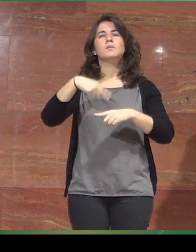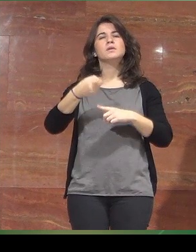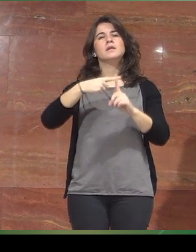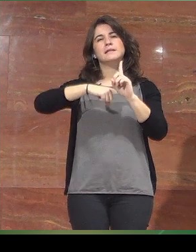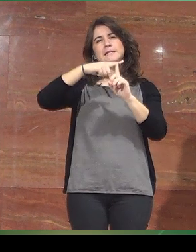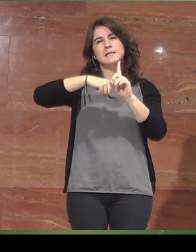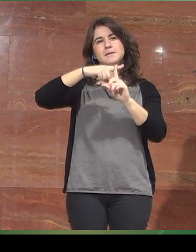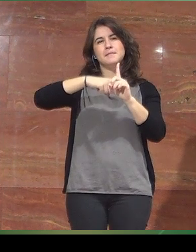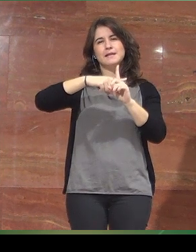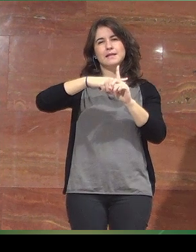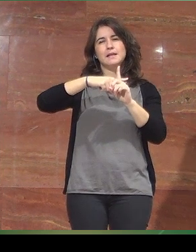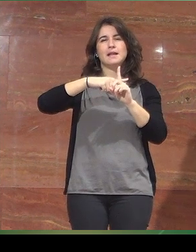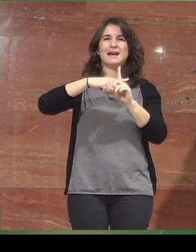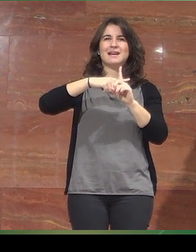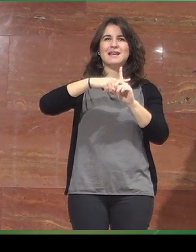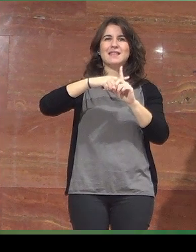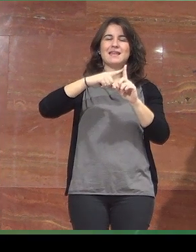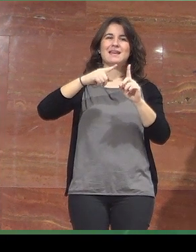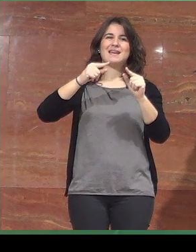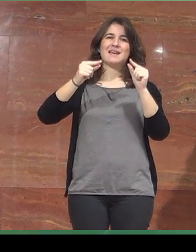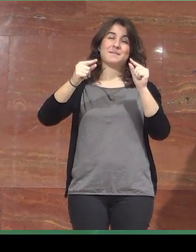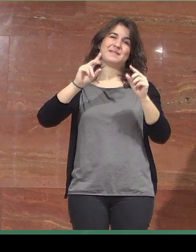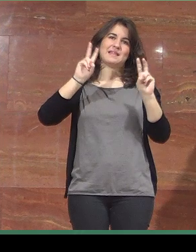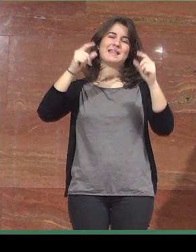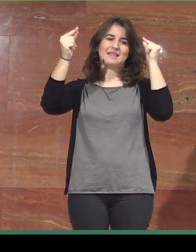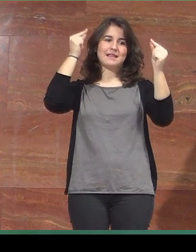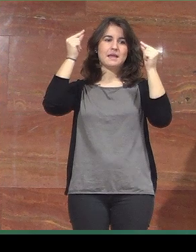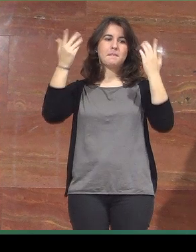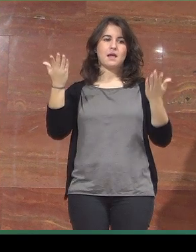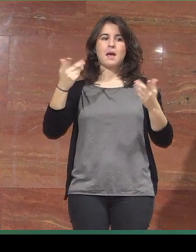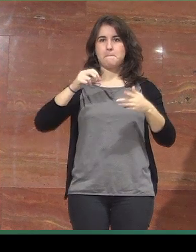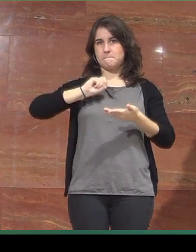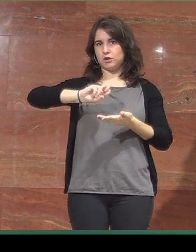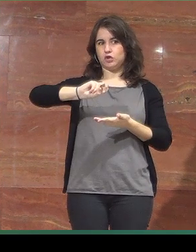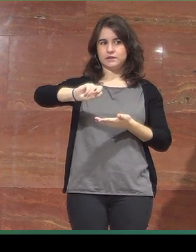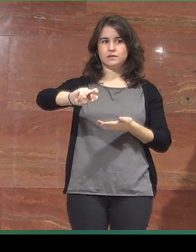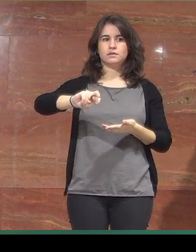maps, to include steps, to include pedestrian crossings,